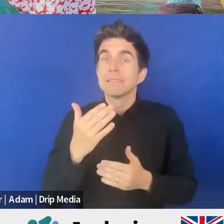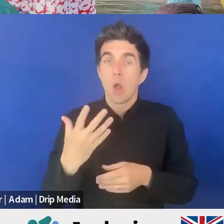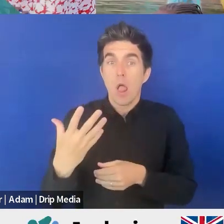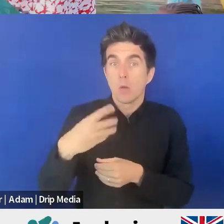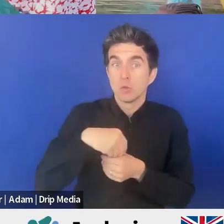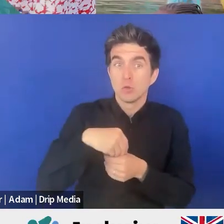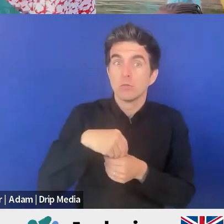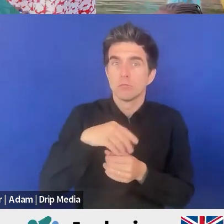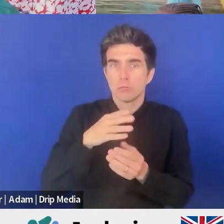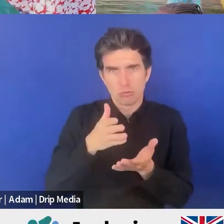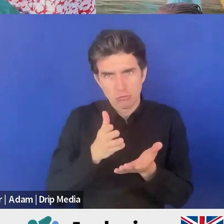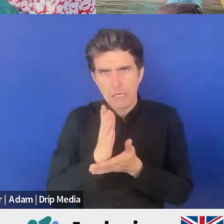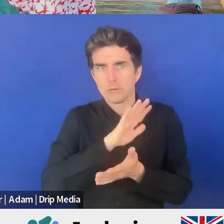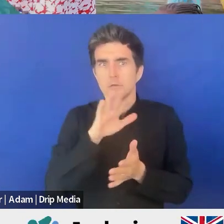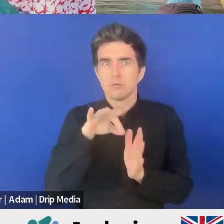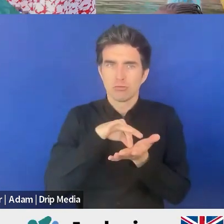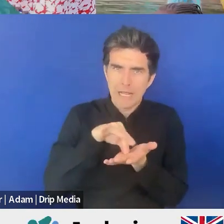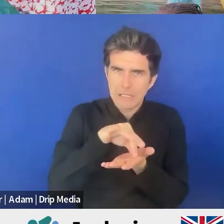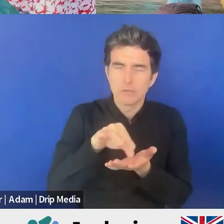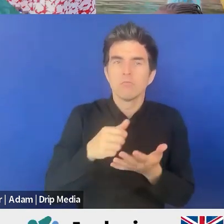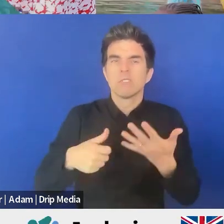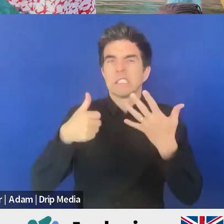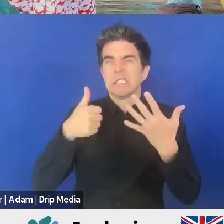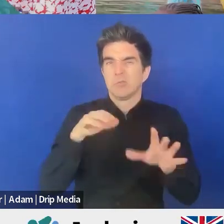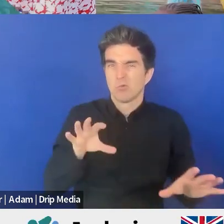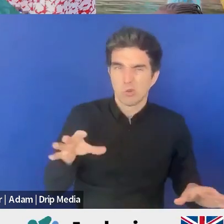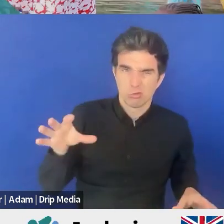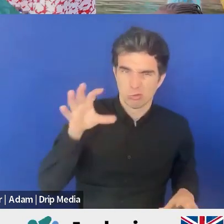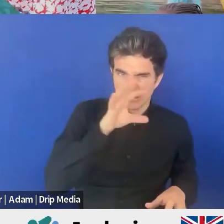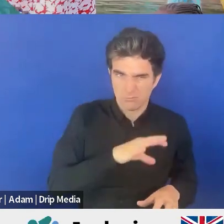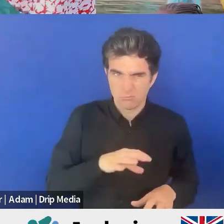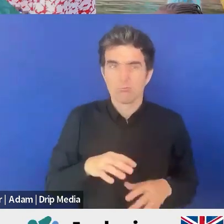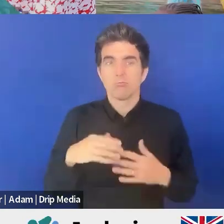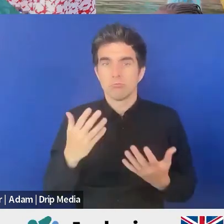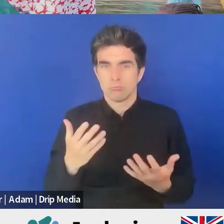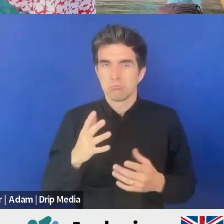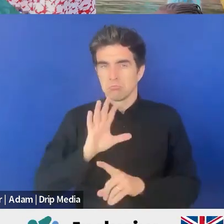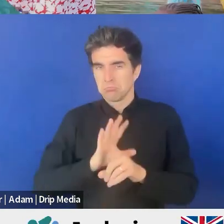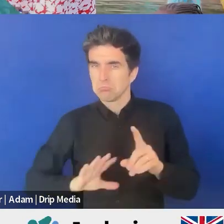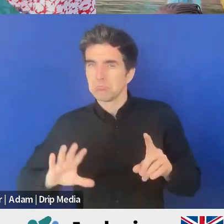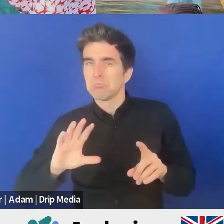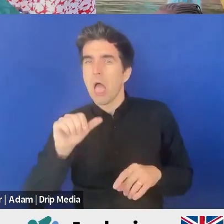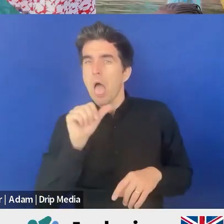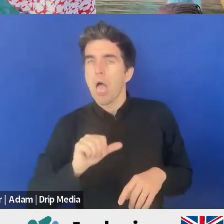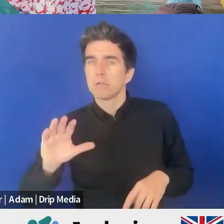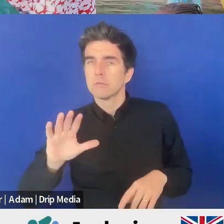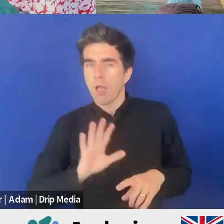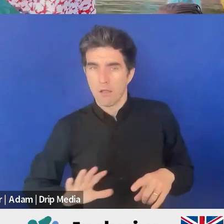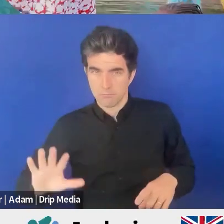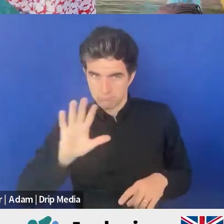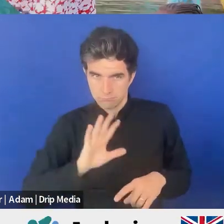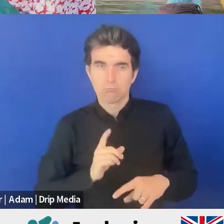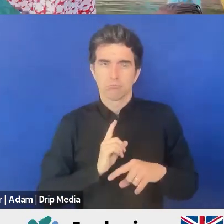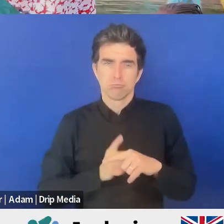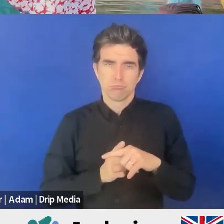Asia. The program generates evidence, research, and learning on what works for people to include people